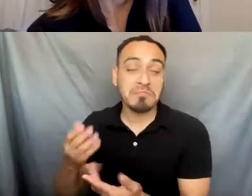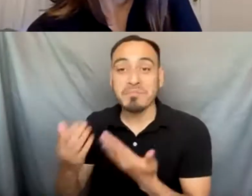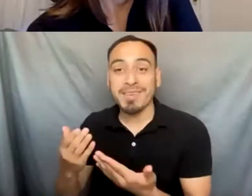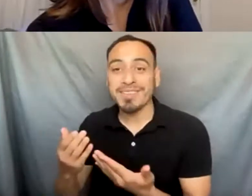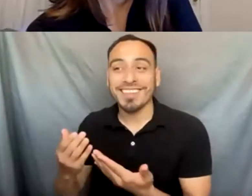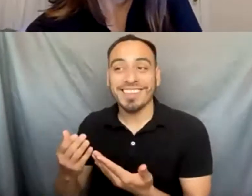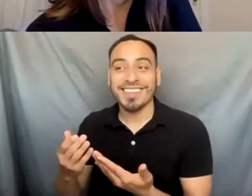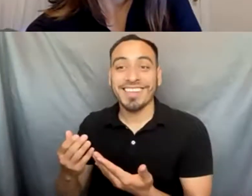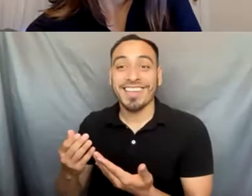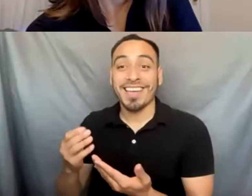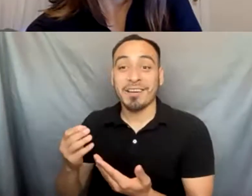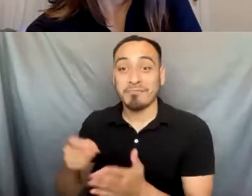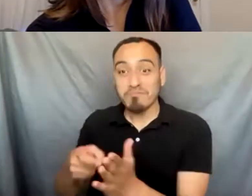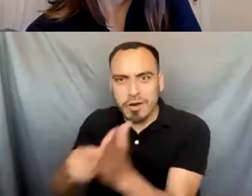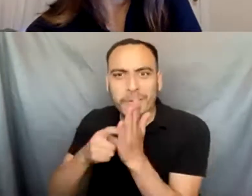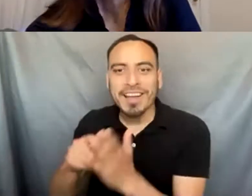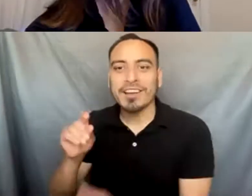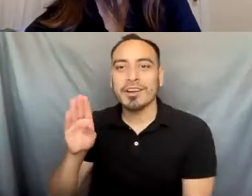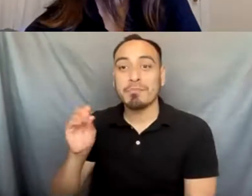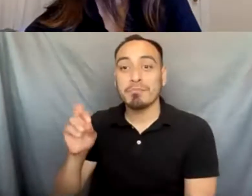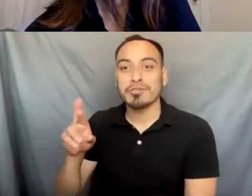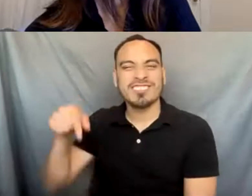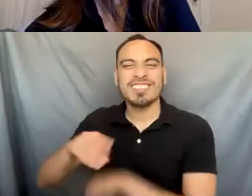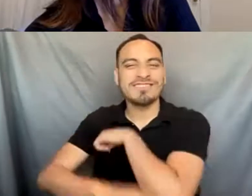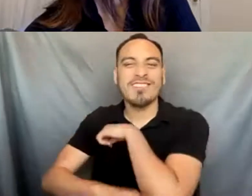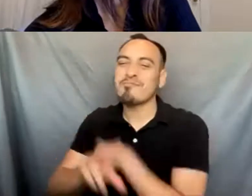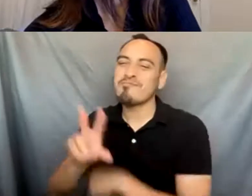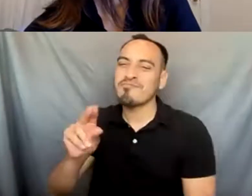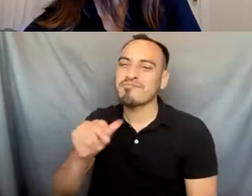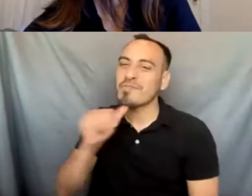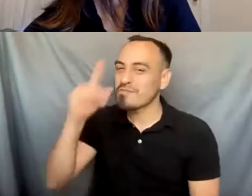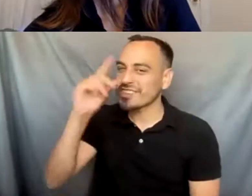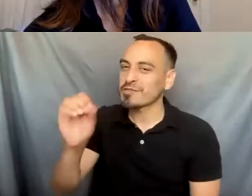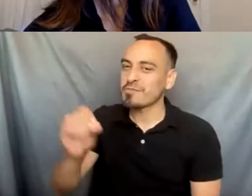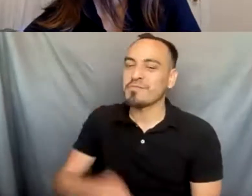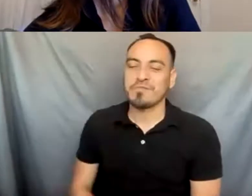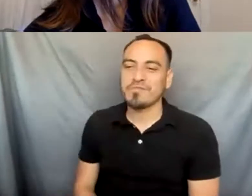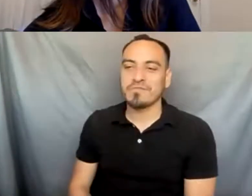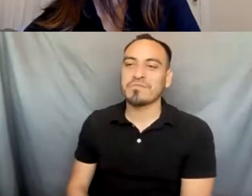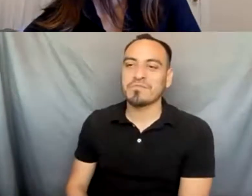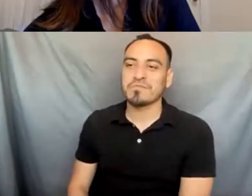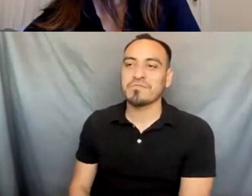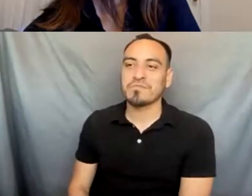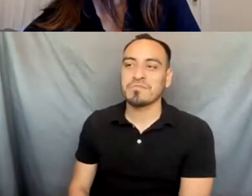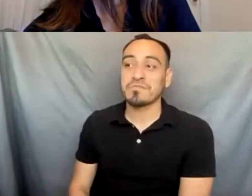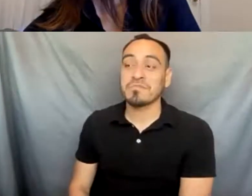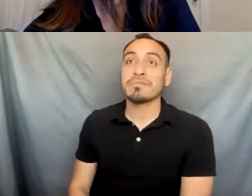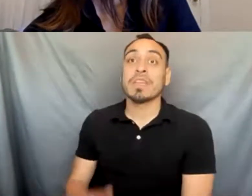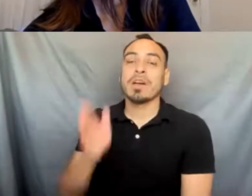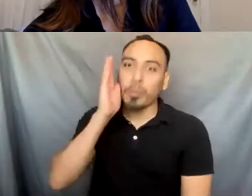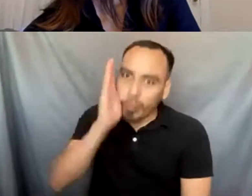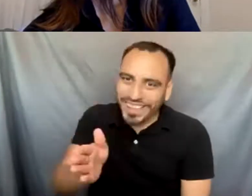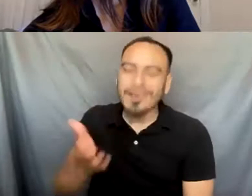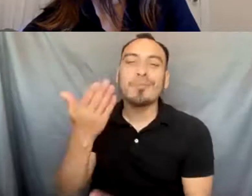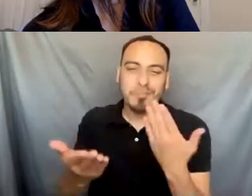that people will have to get booster doses. We will at some point in time. I don't know what the timeline is